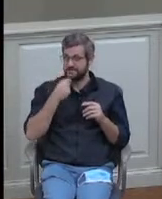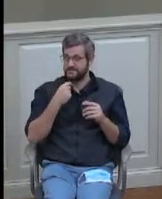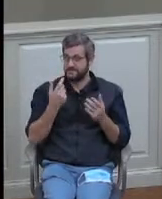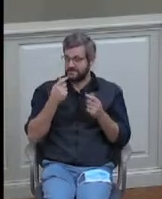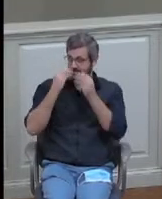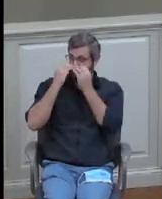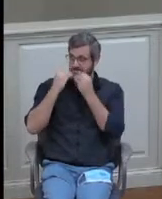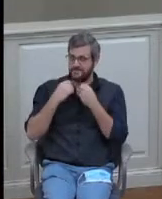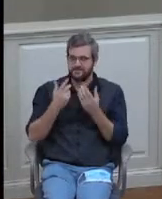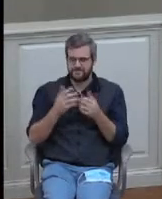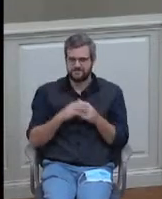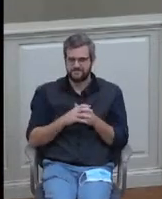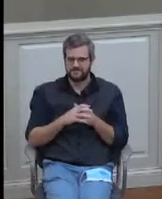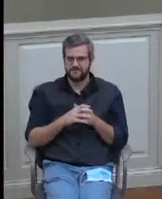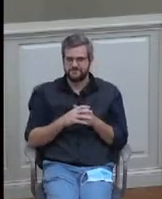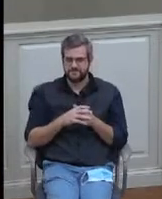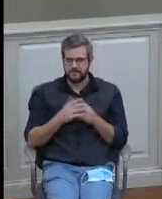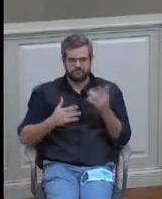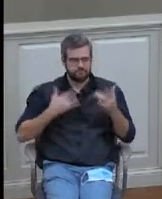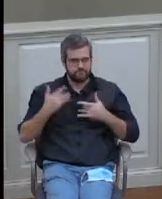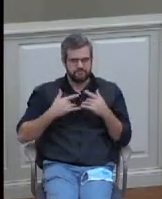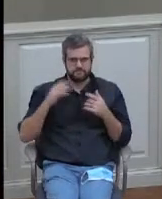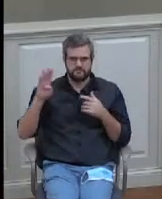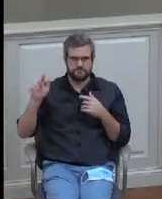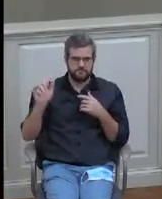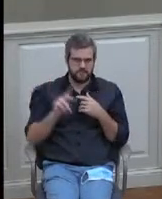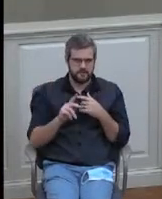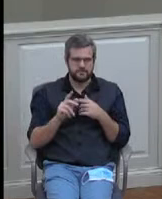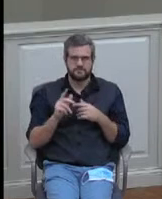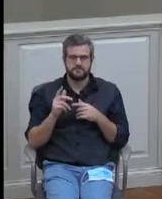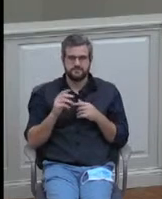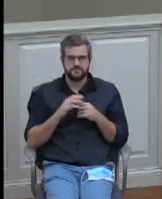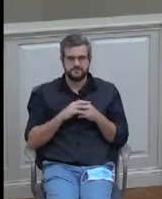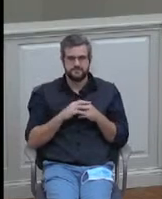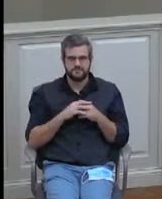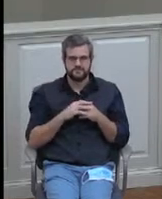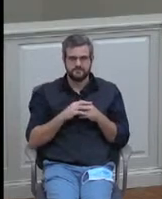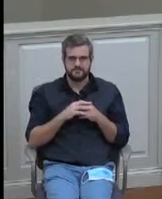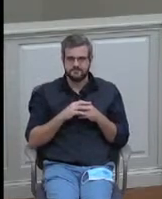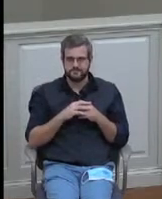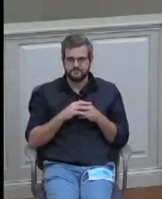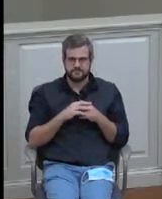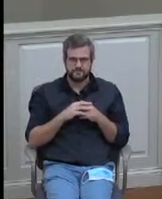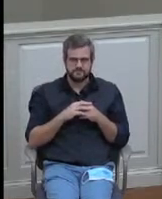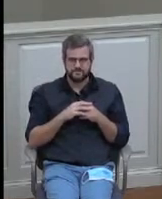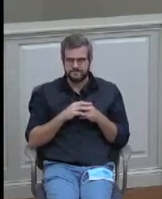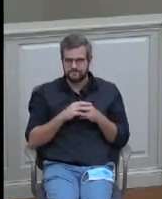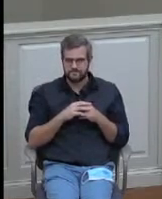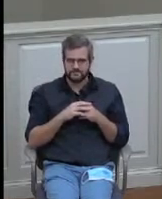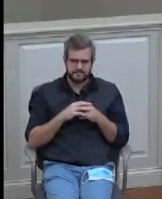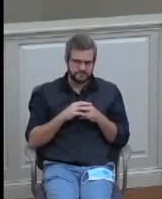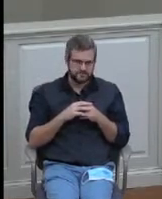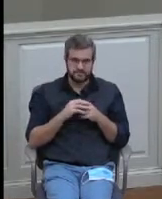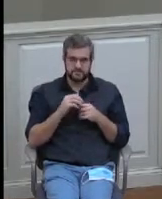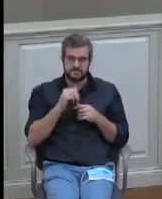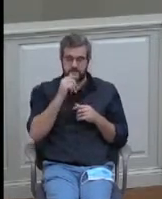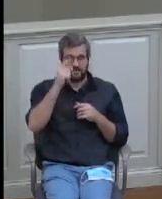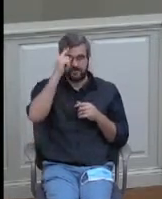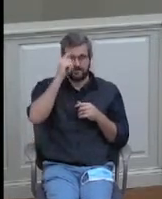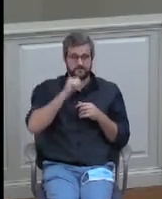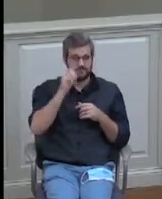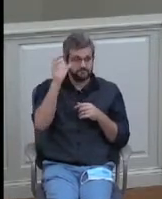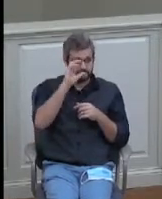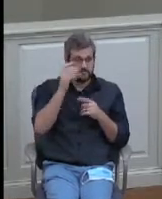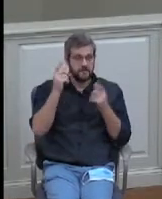I'm up here. Really excited about coming back. This wasn't really something I was pursuing or looking towards, but